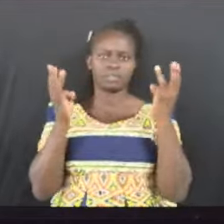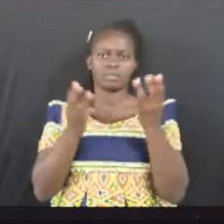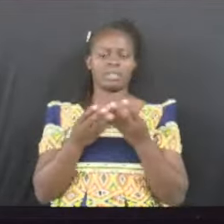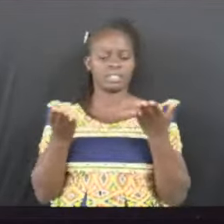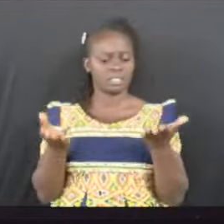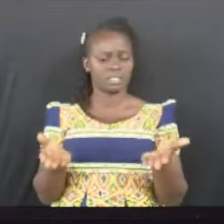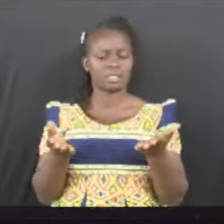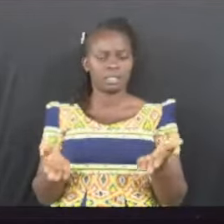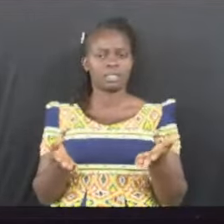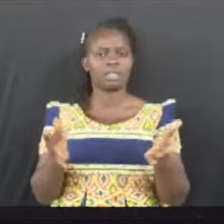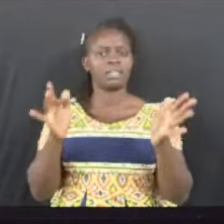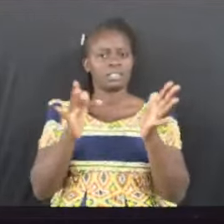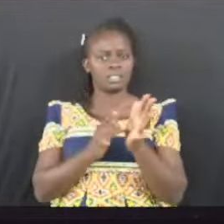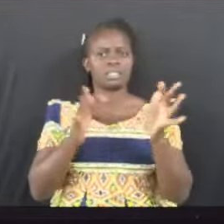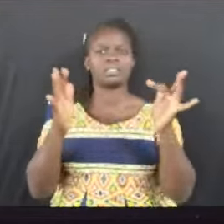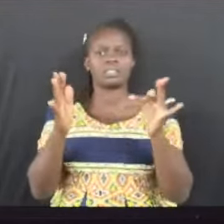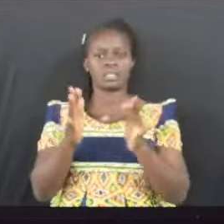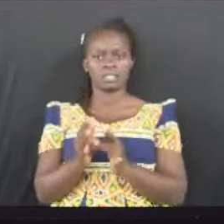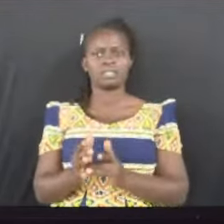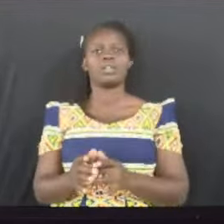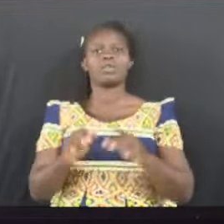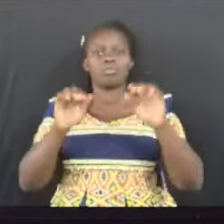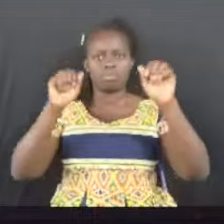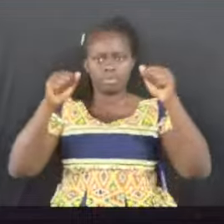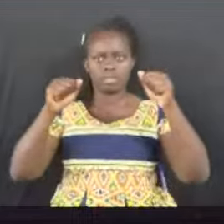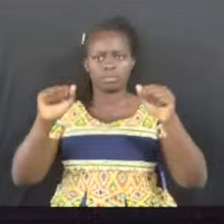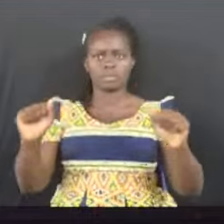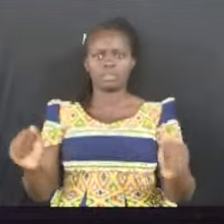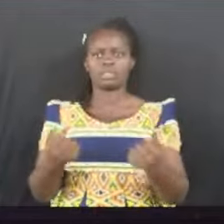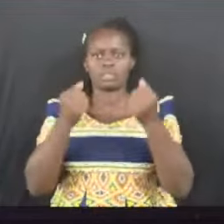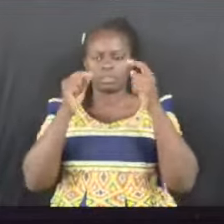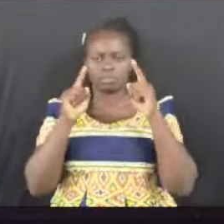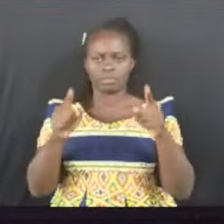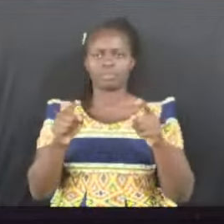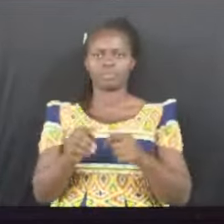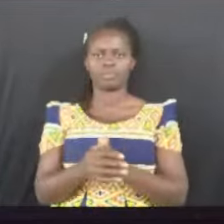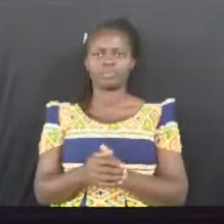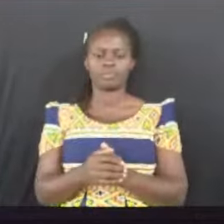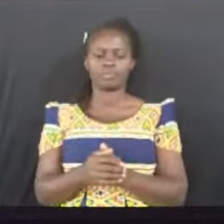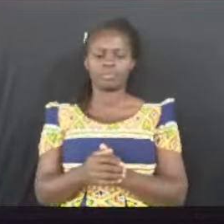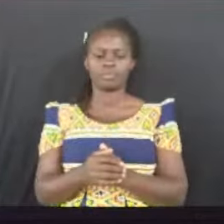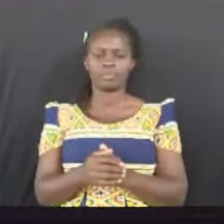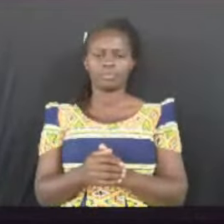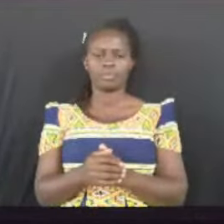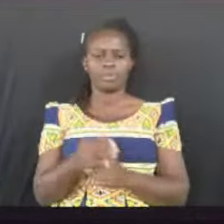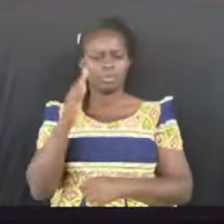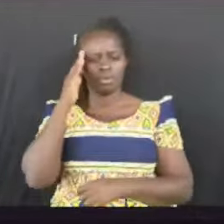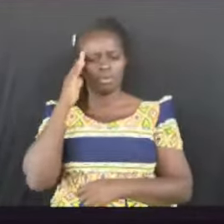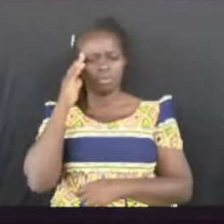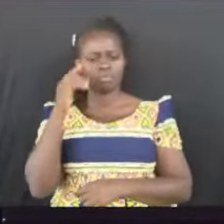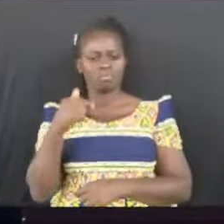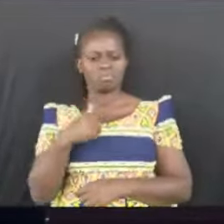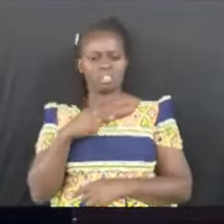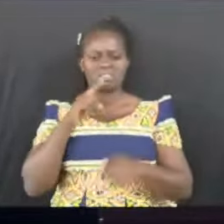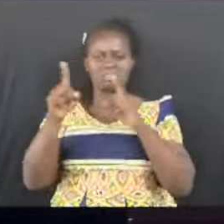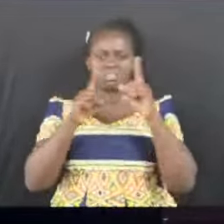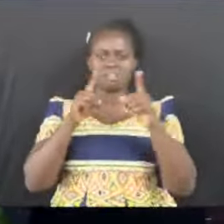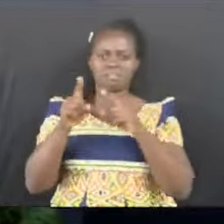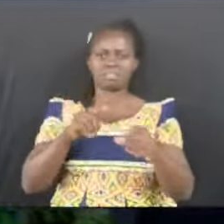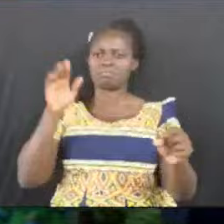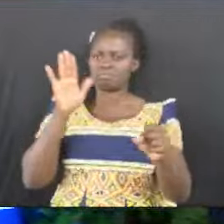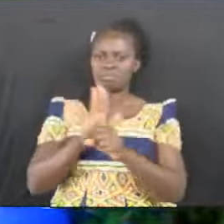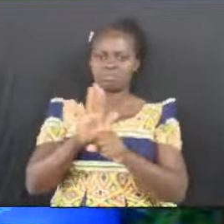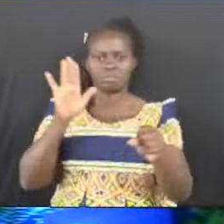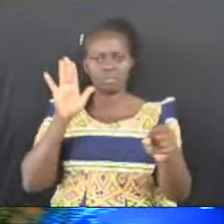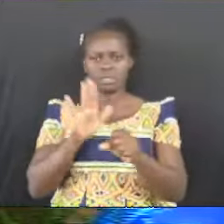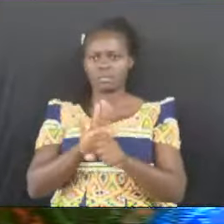Jesus is really our sufficiency, in other words. You know, I traveled a lot, and